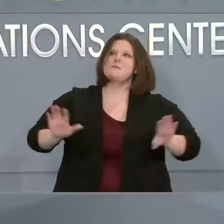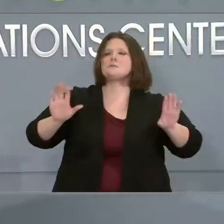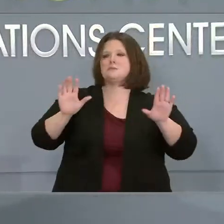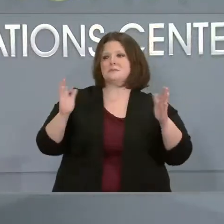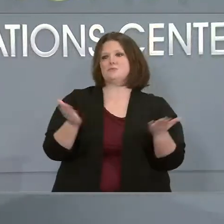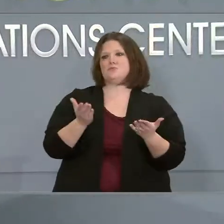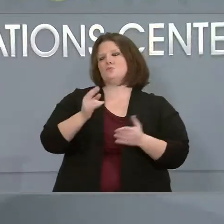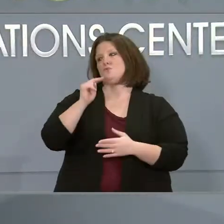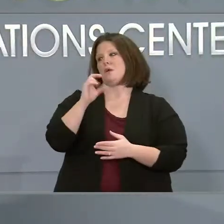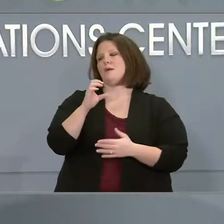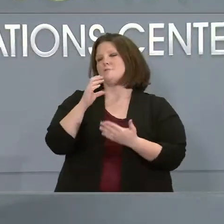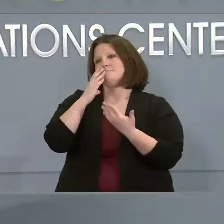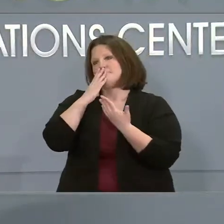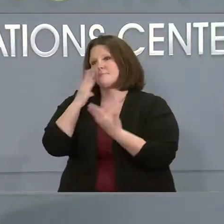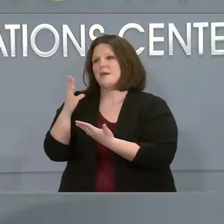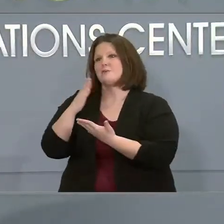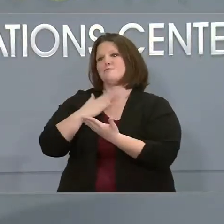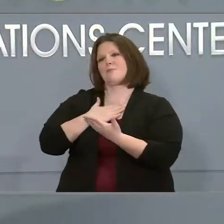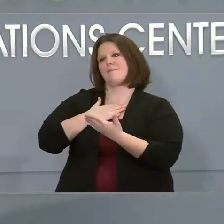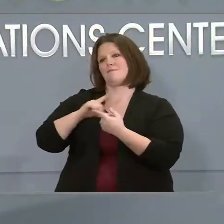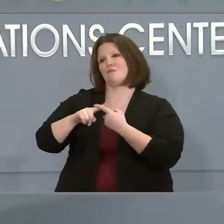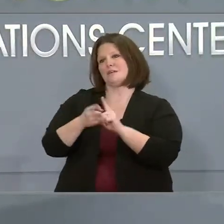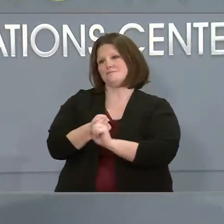state. Thank you, my friend.